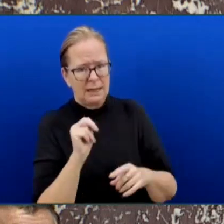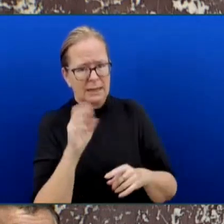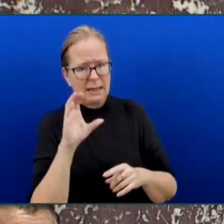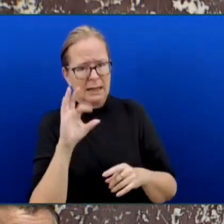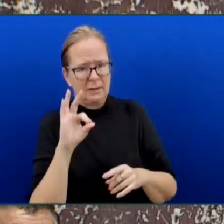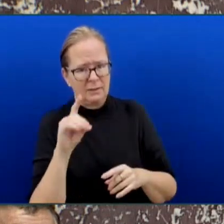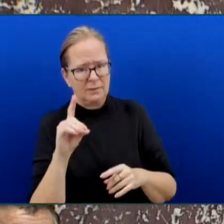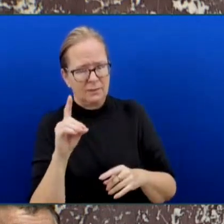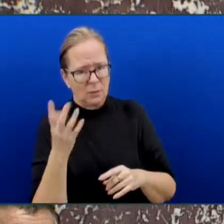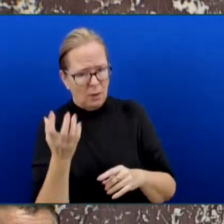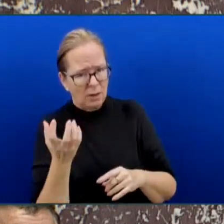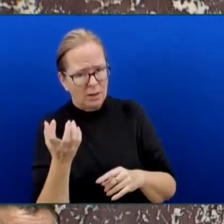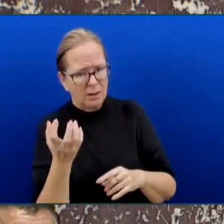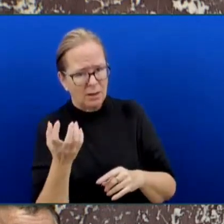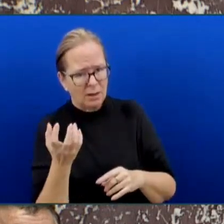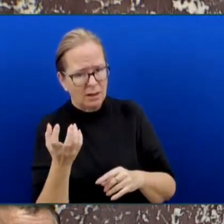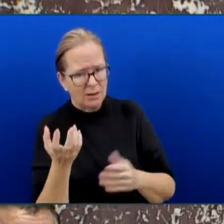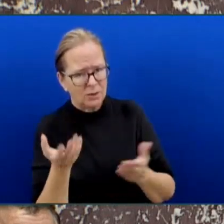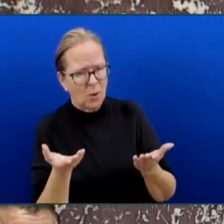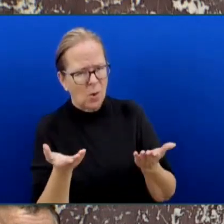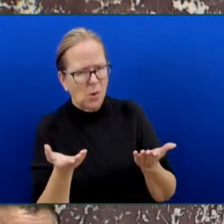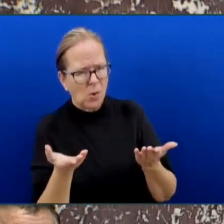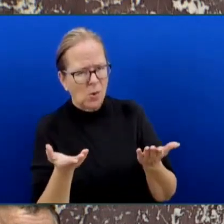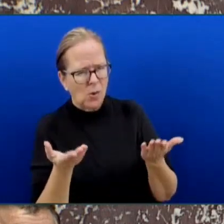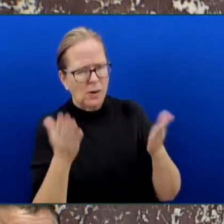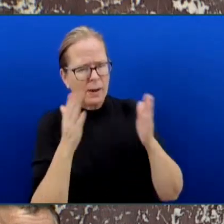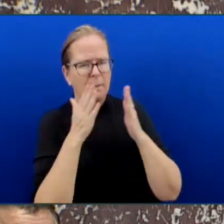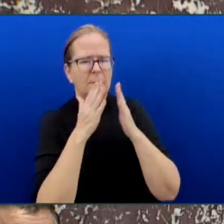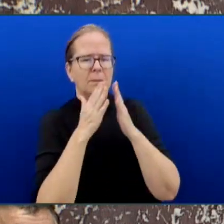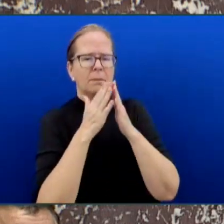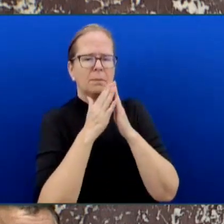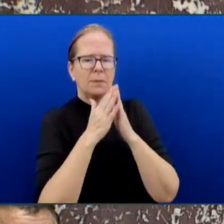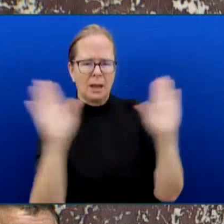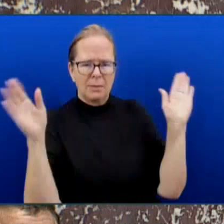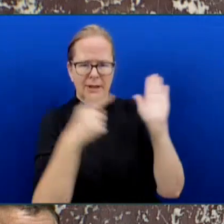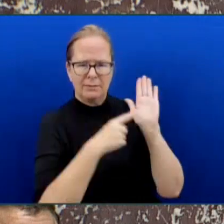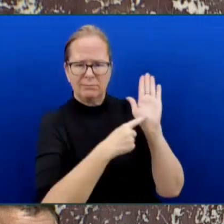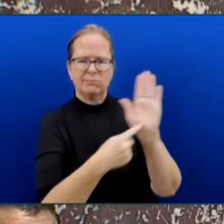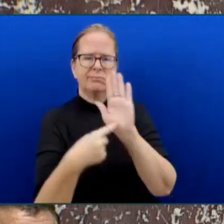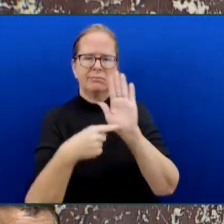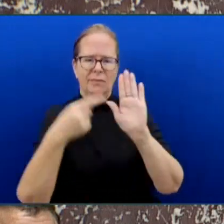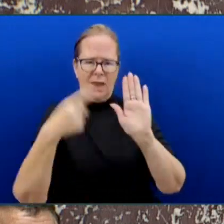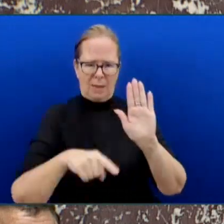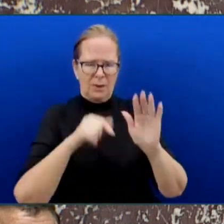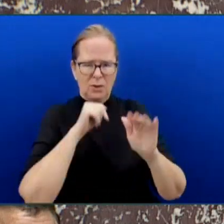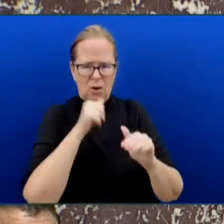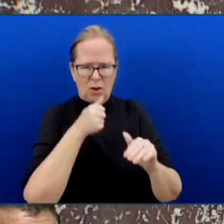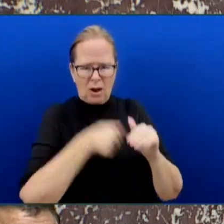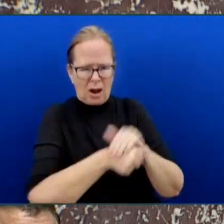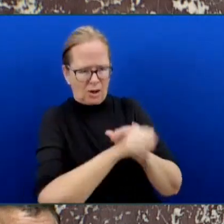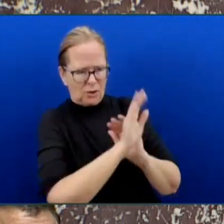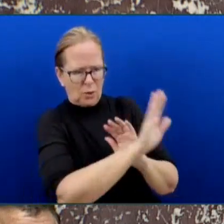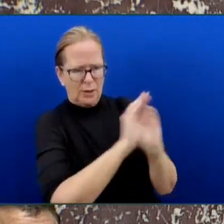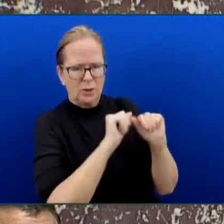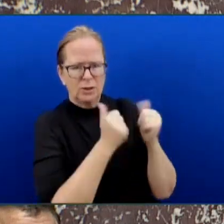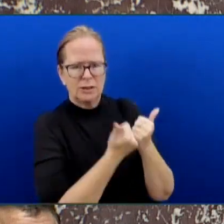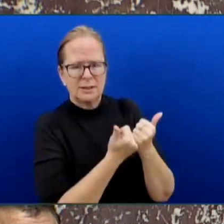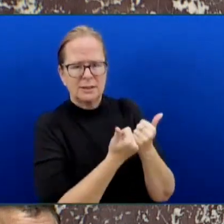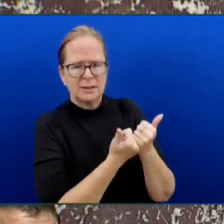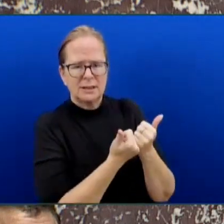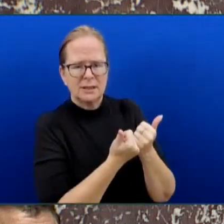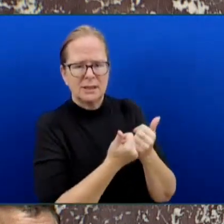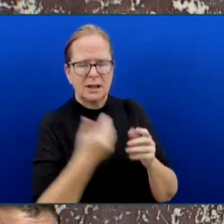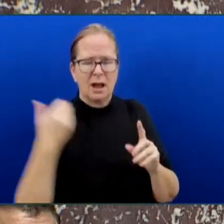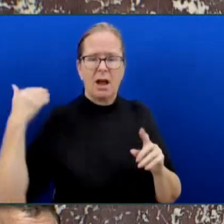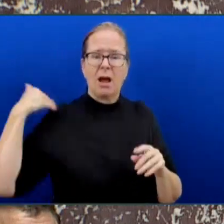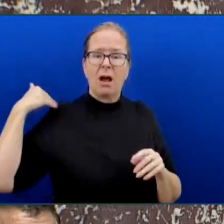informed what is actually happening in an agency that we've heard repeatedly through this session and by multiple other reports other than the